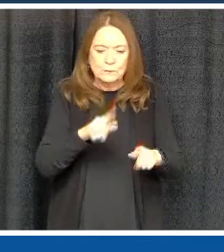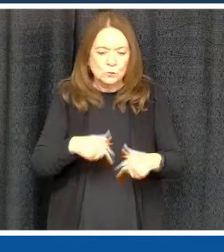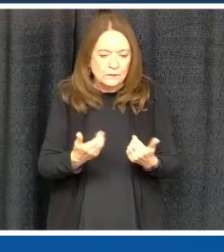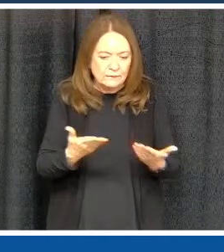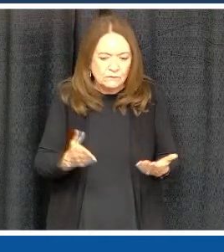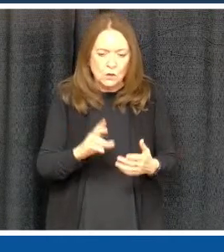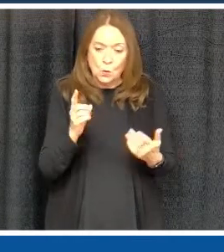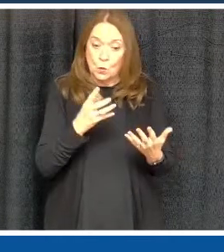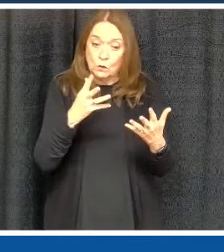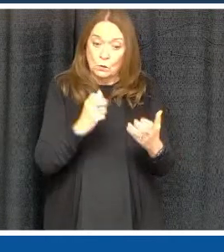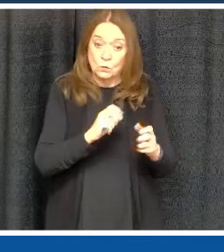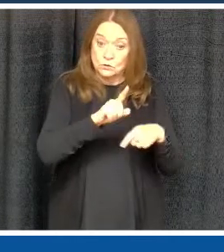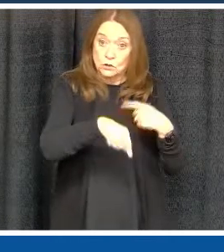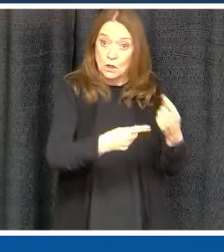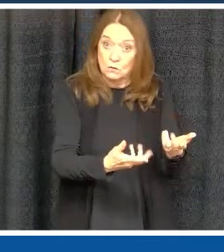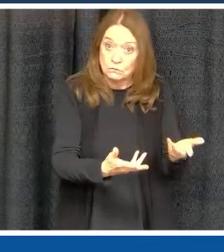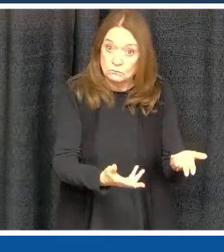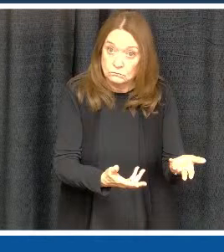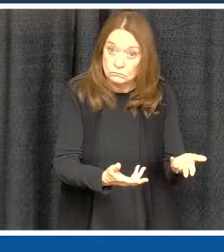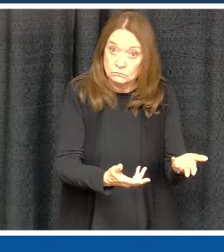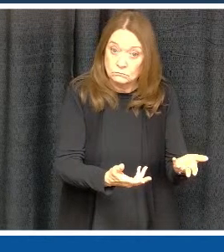be? It